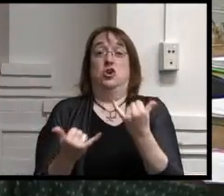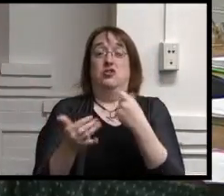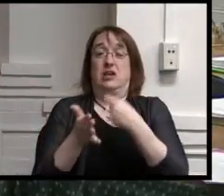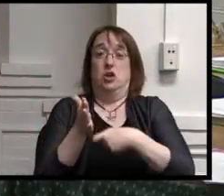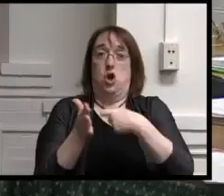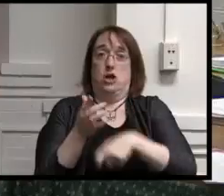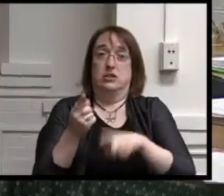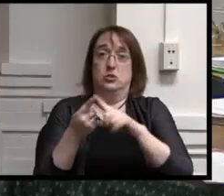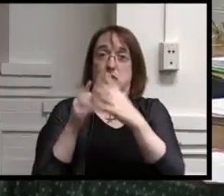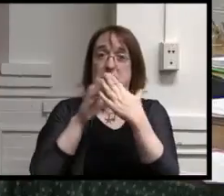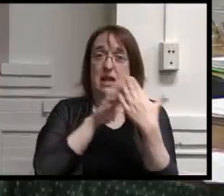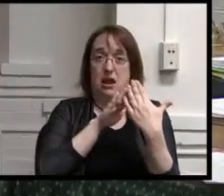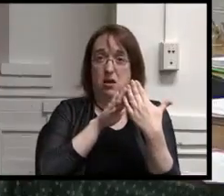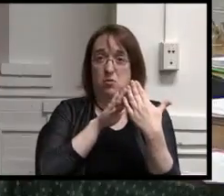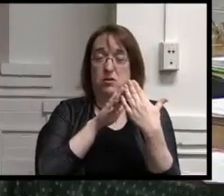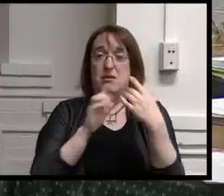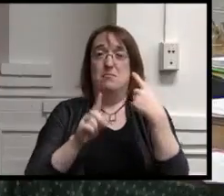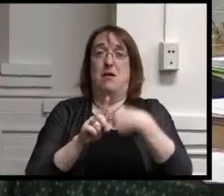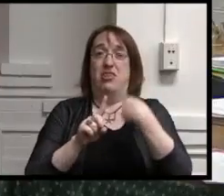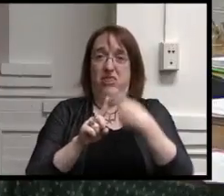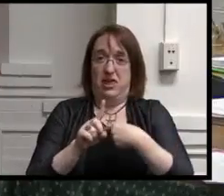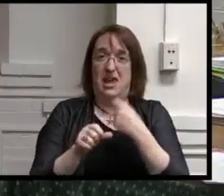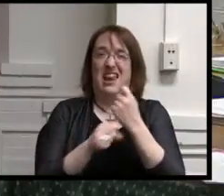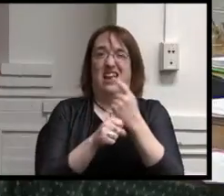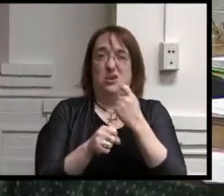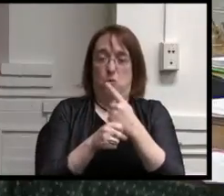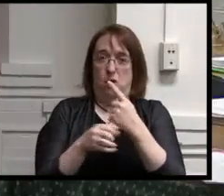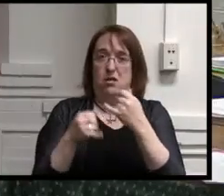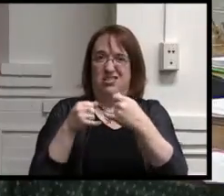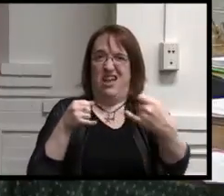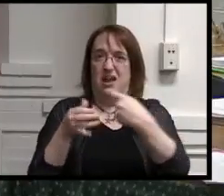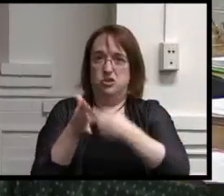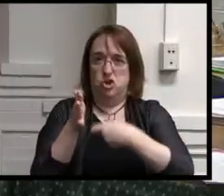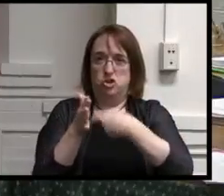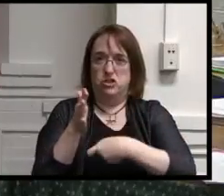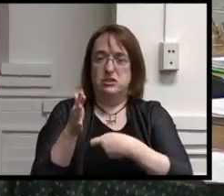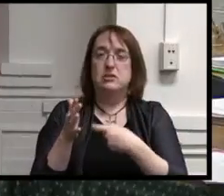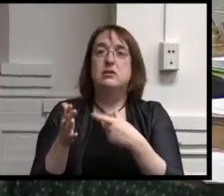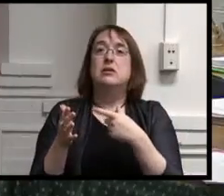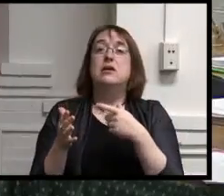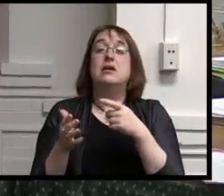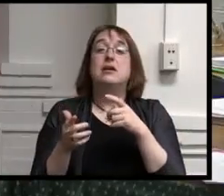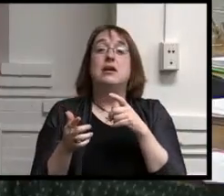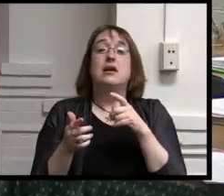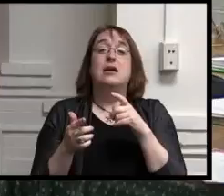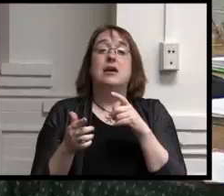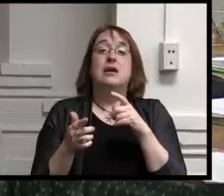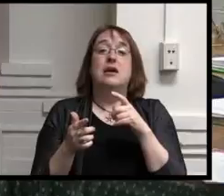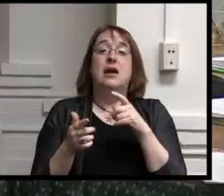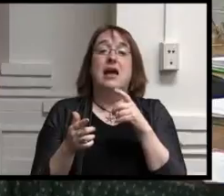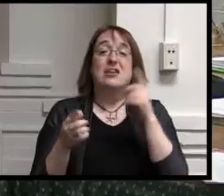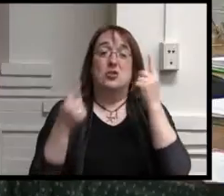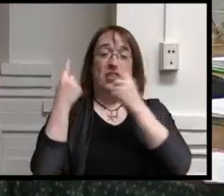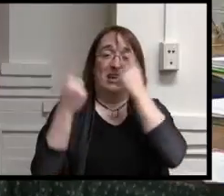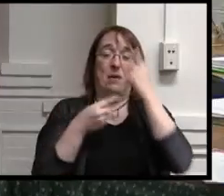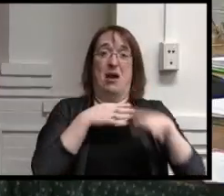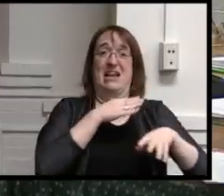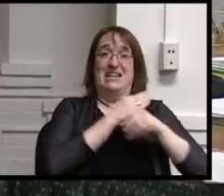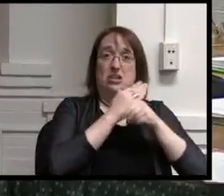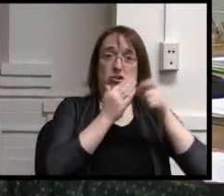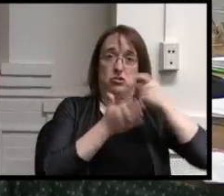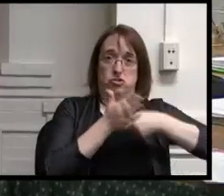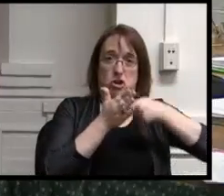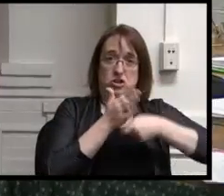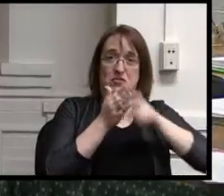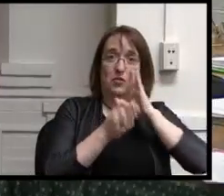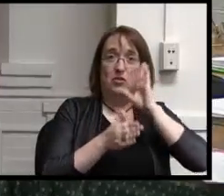of the town for monthly line charges and annual line charges, to accommodate the additional charges that we'll have to incur in order